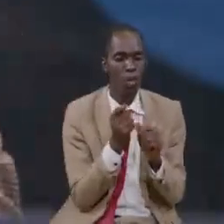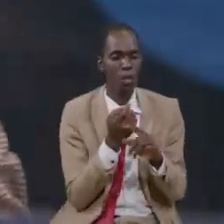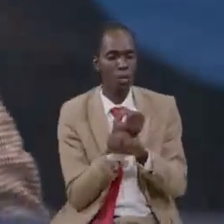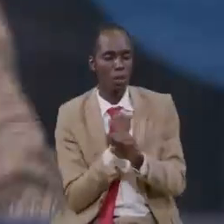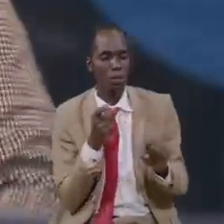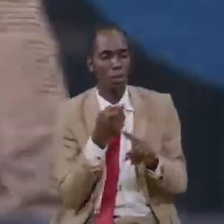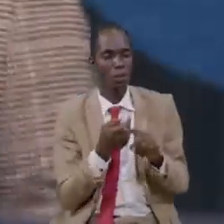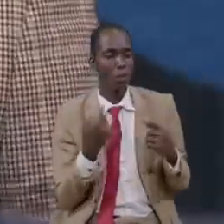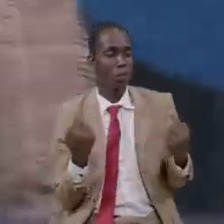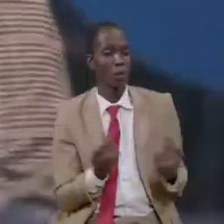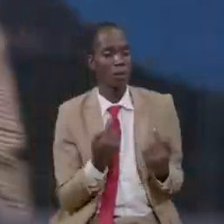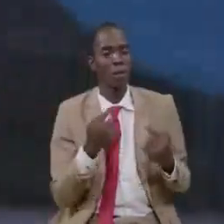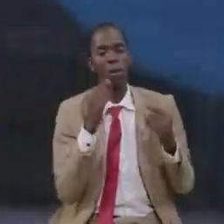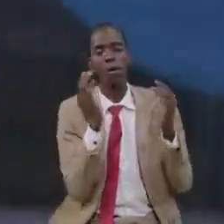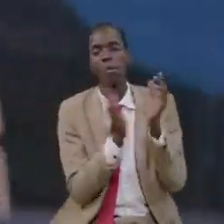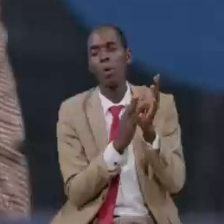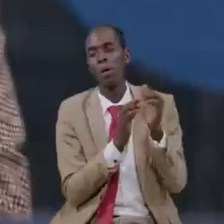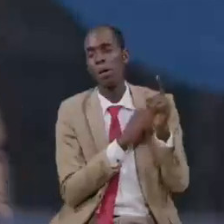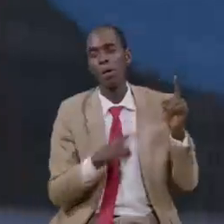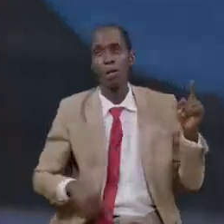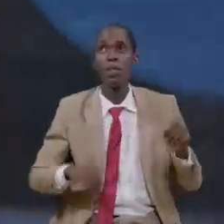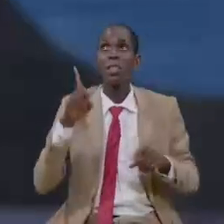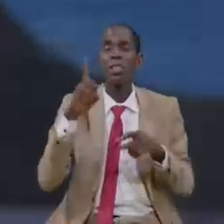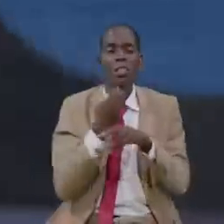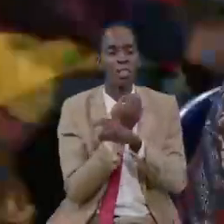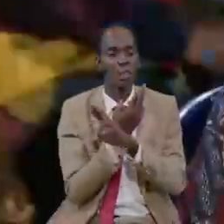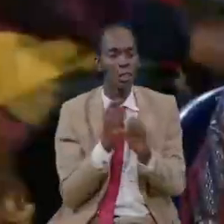he redeems you from sickness.